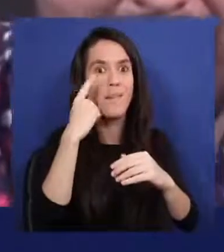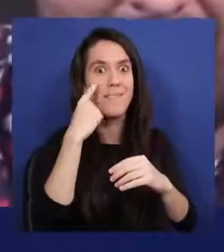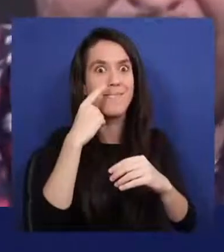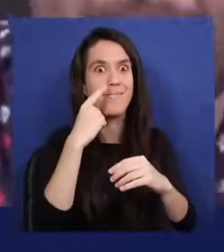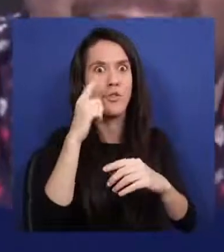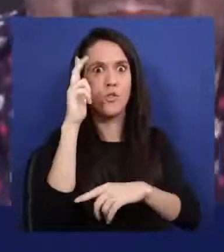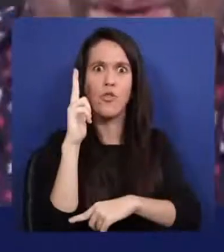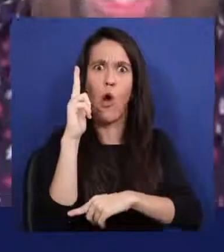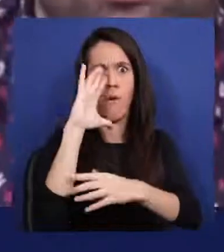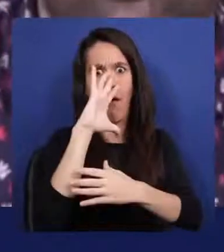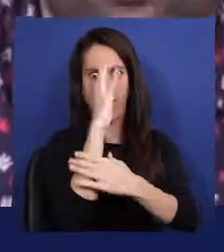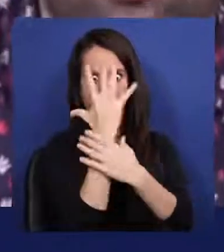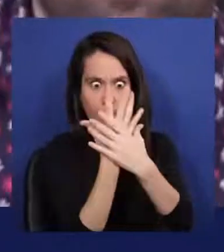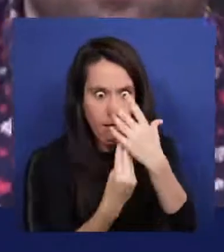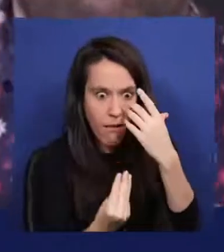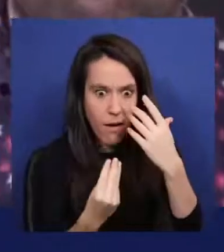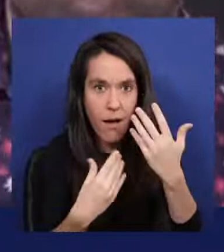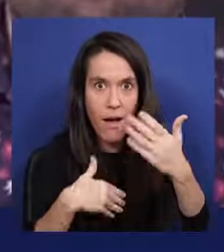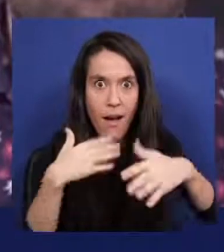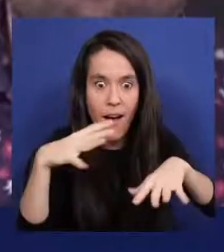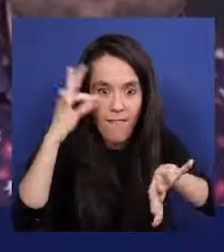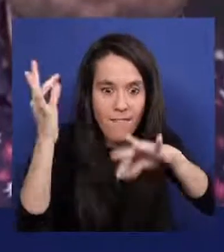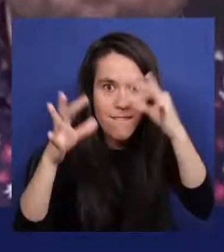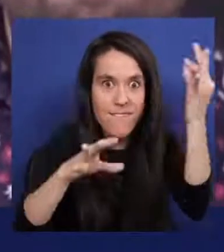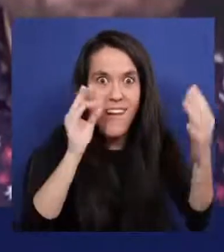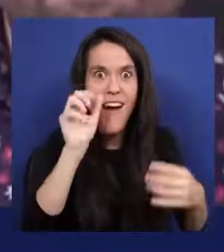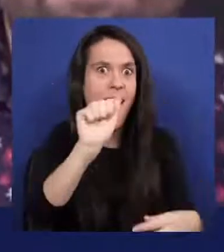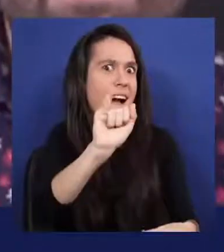How did that happen? What got you excited about it?